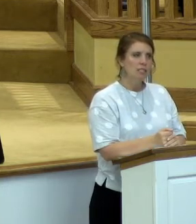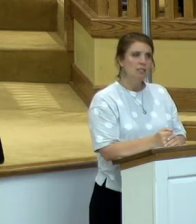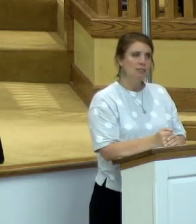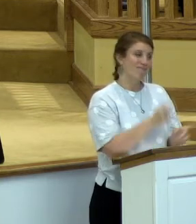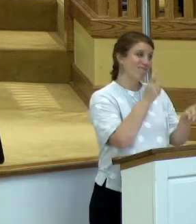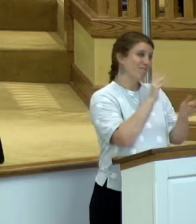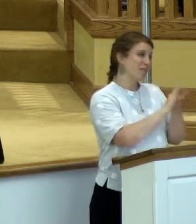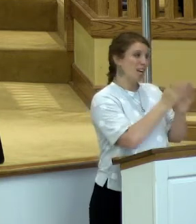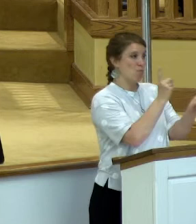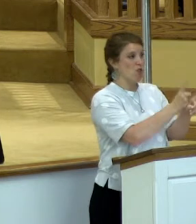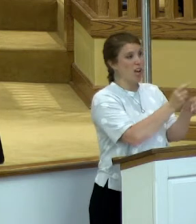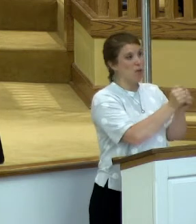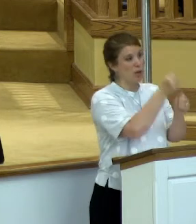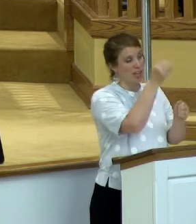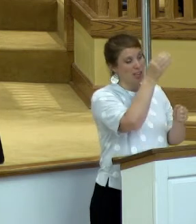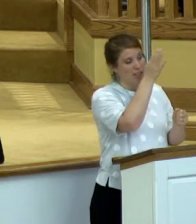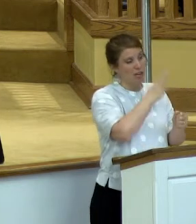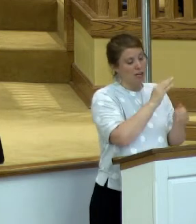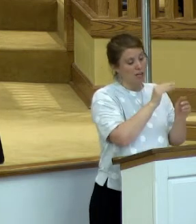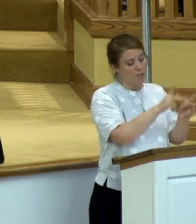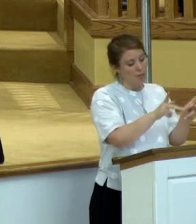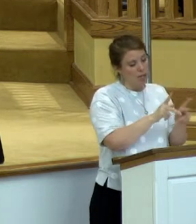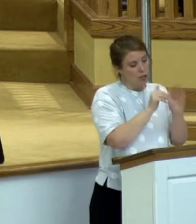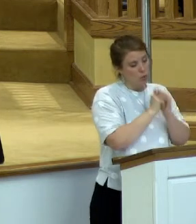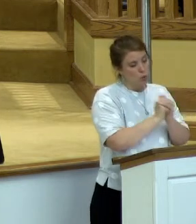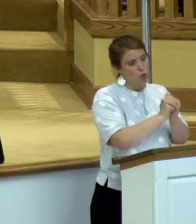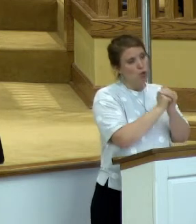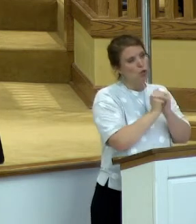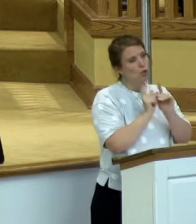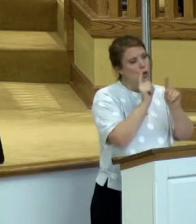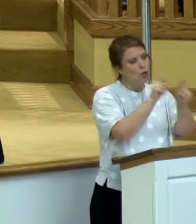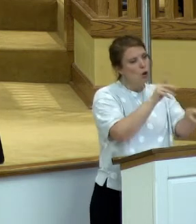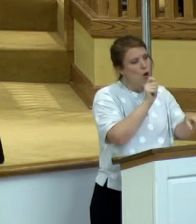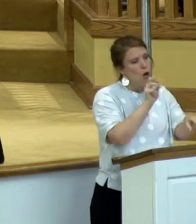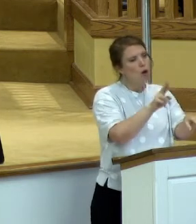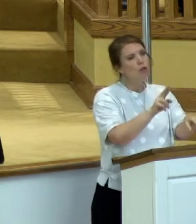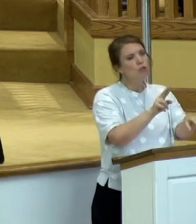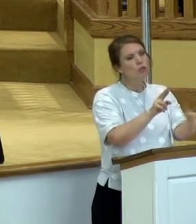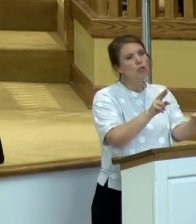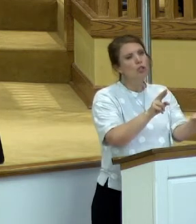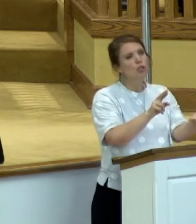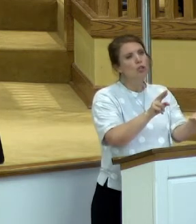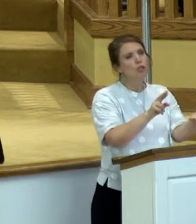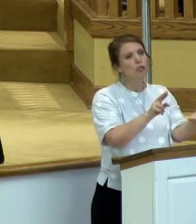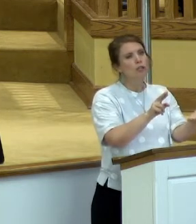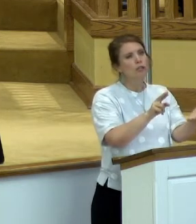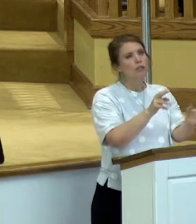to get right with God, a place of worship. Go to the altar before,